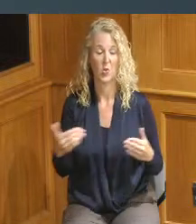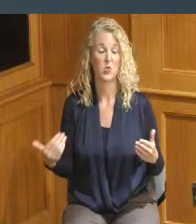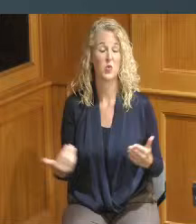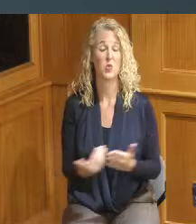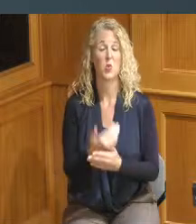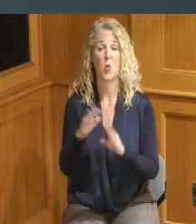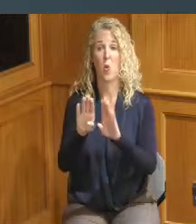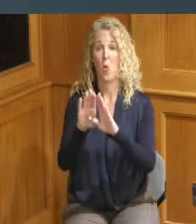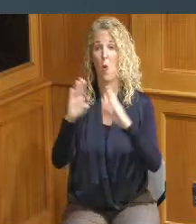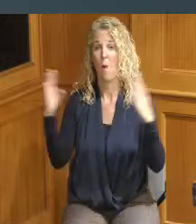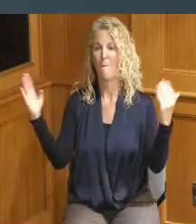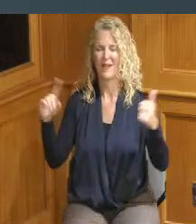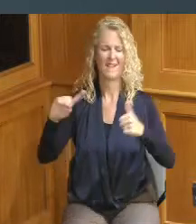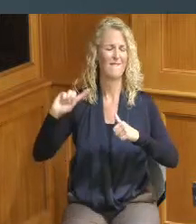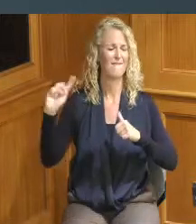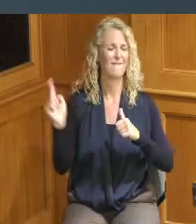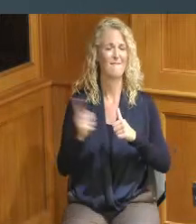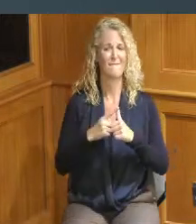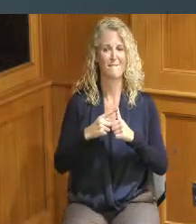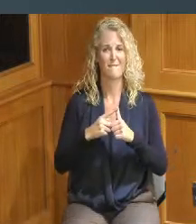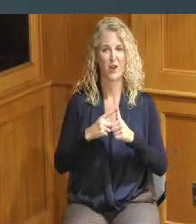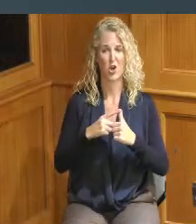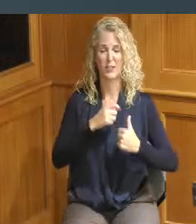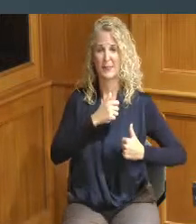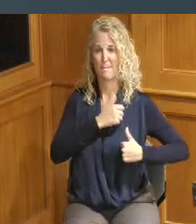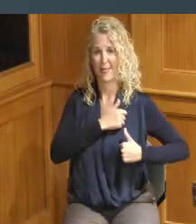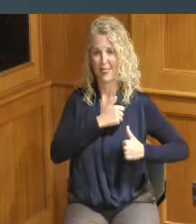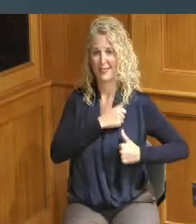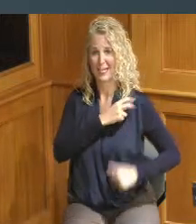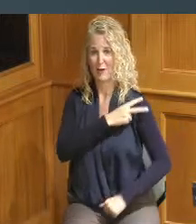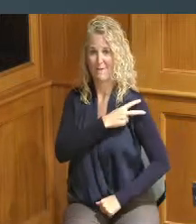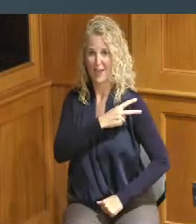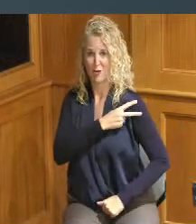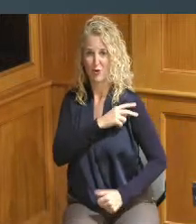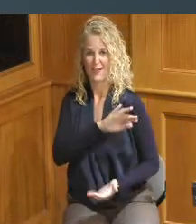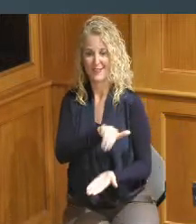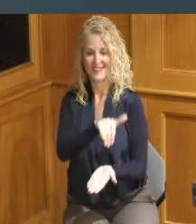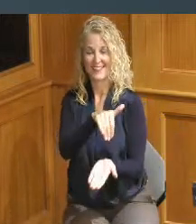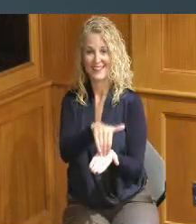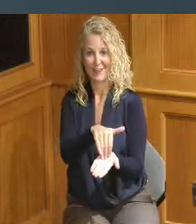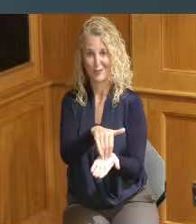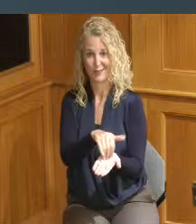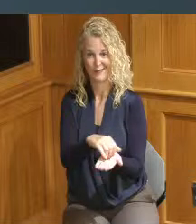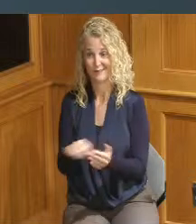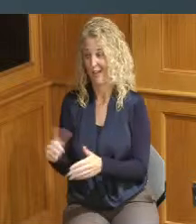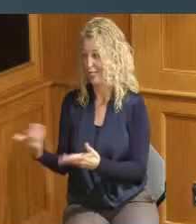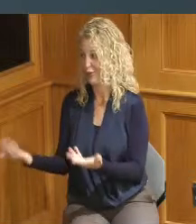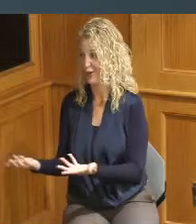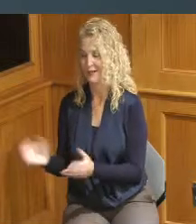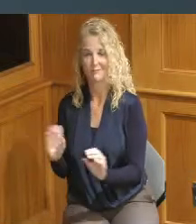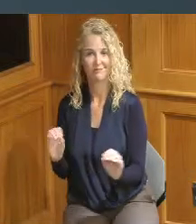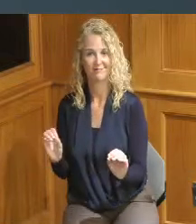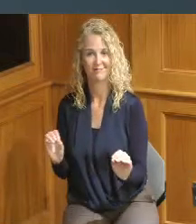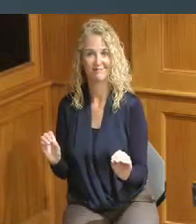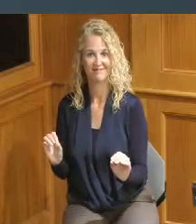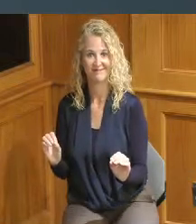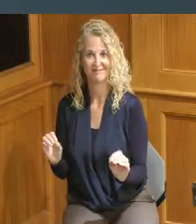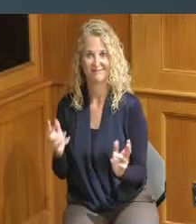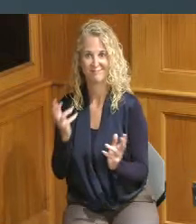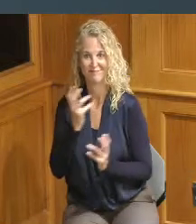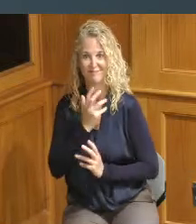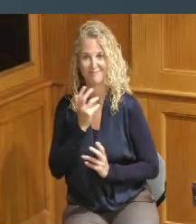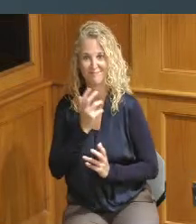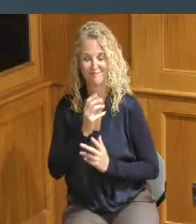first ever in the region Military Veterans Center. There's nothing like it.